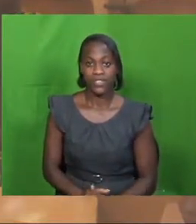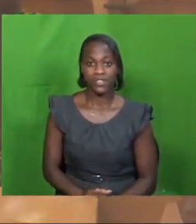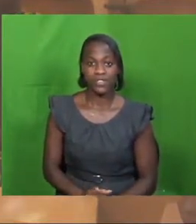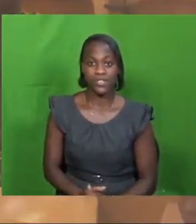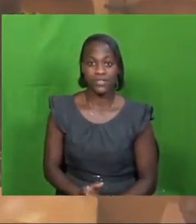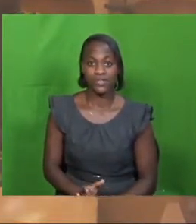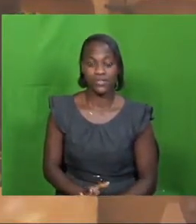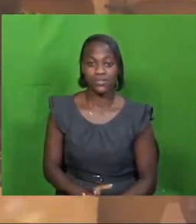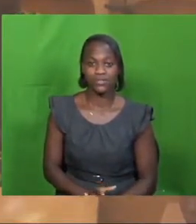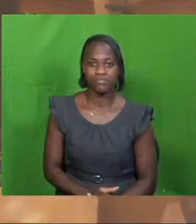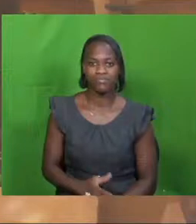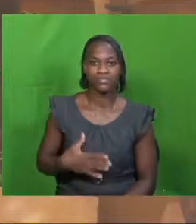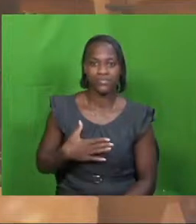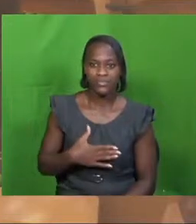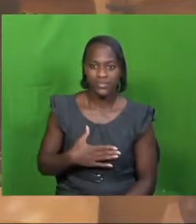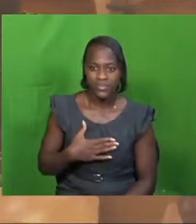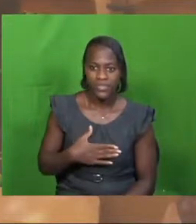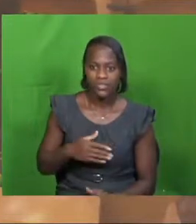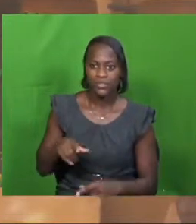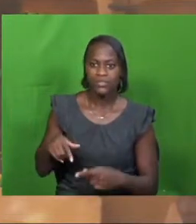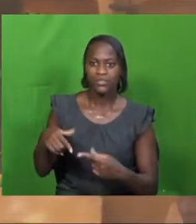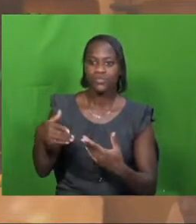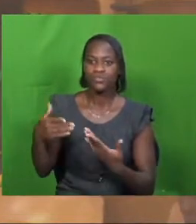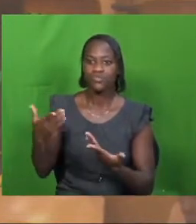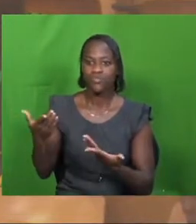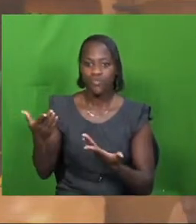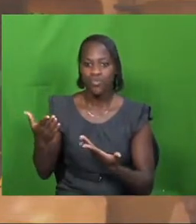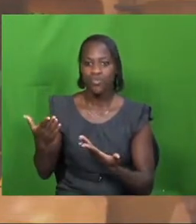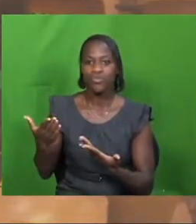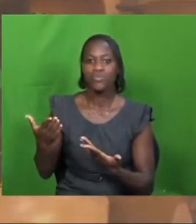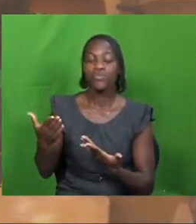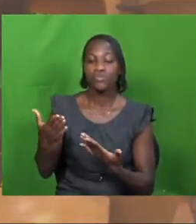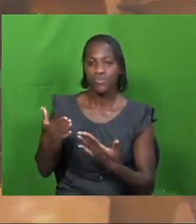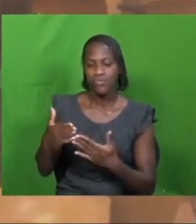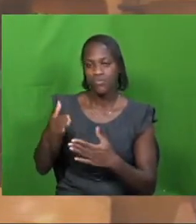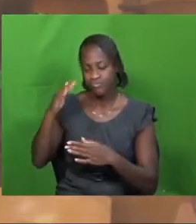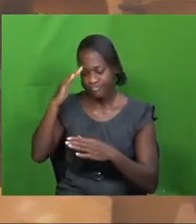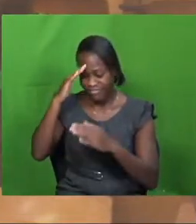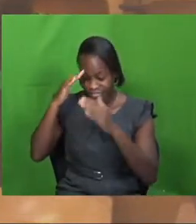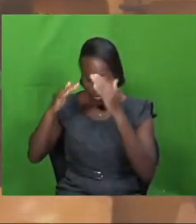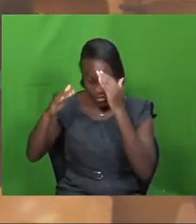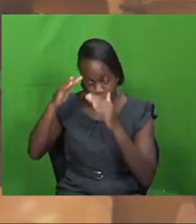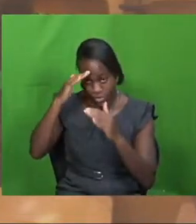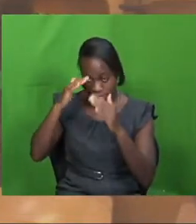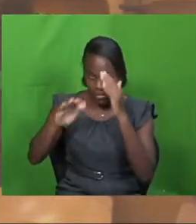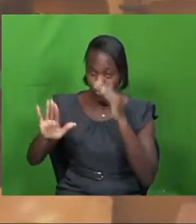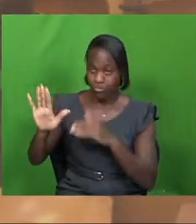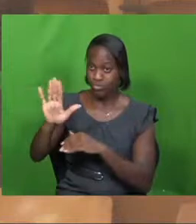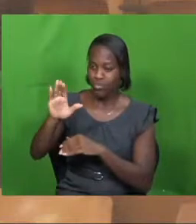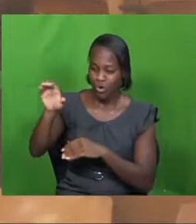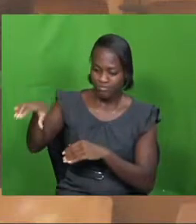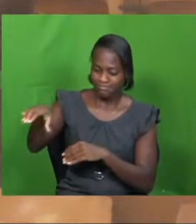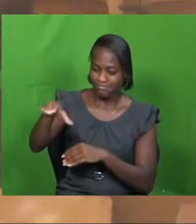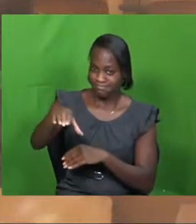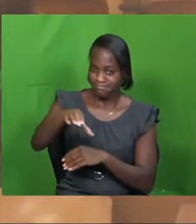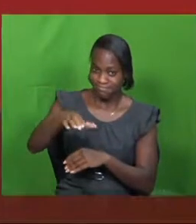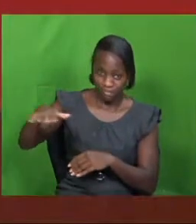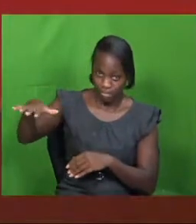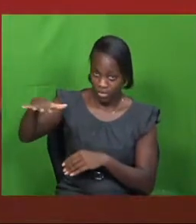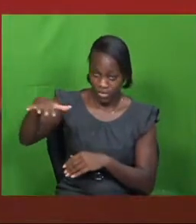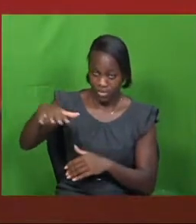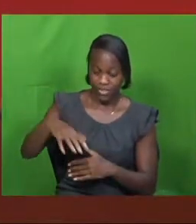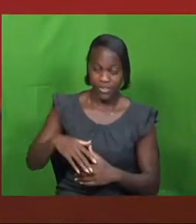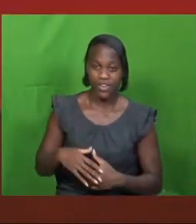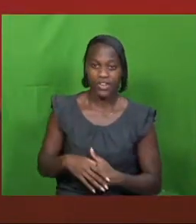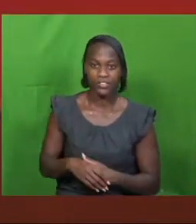Kindly extend our sincere greetings and commendations to your subjects